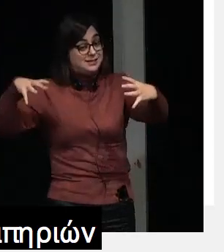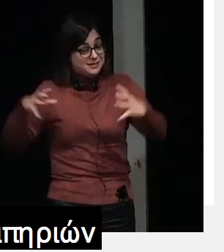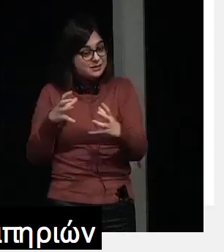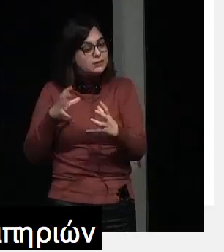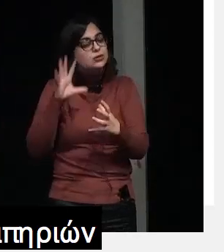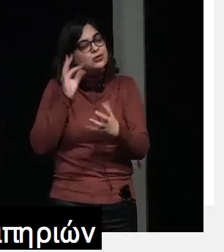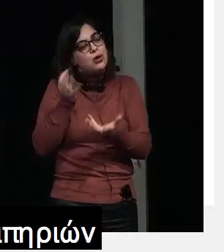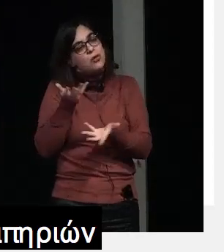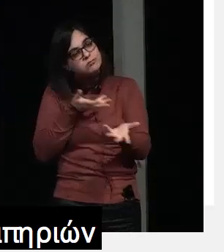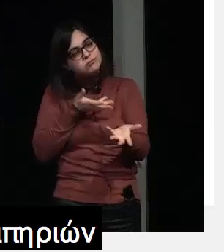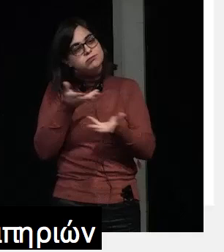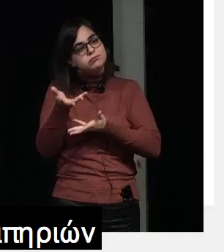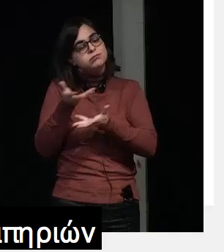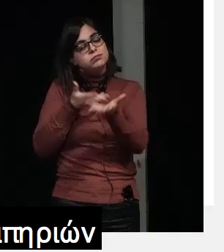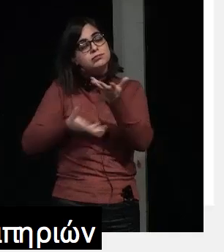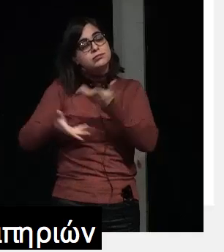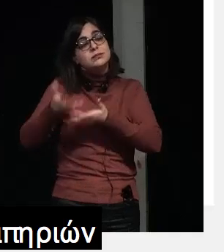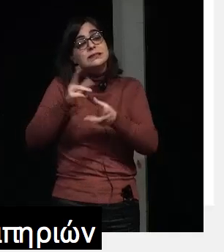talking about